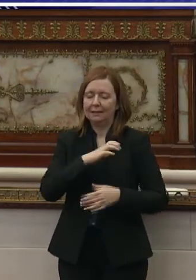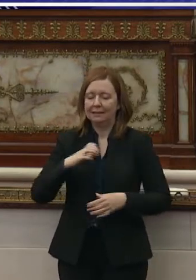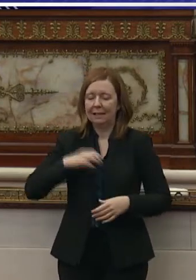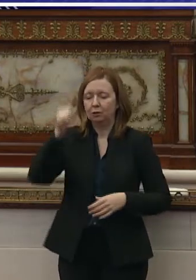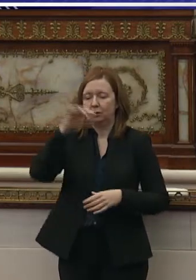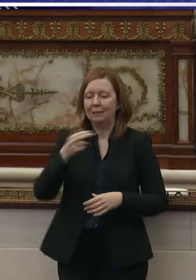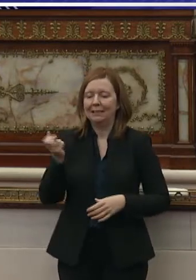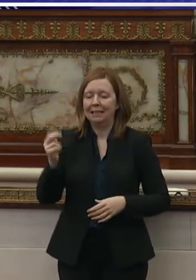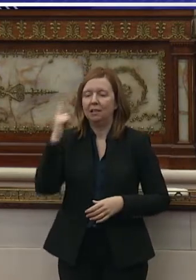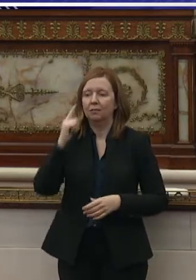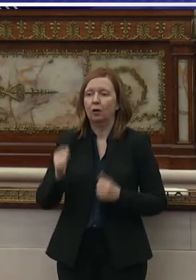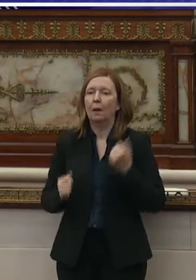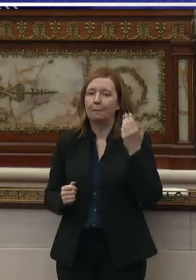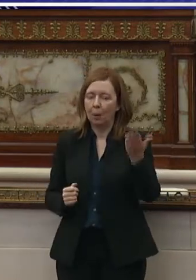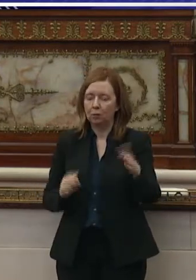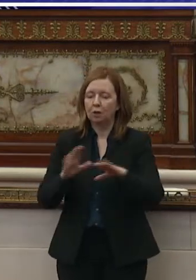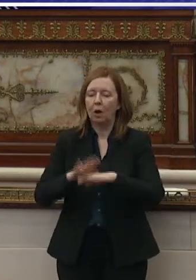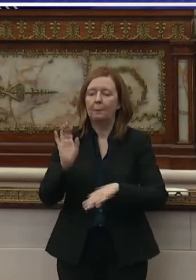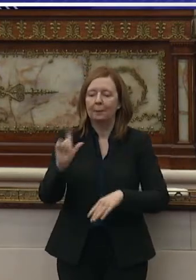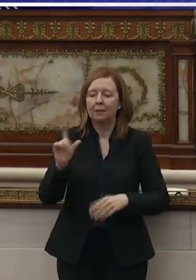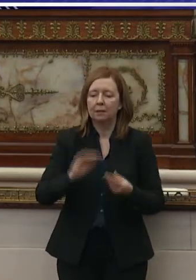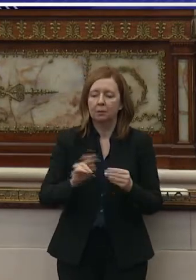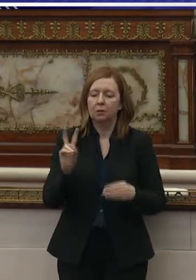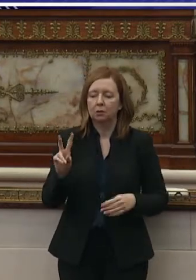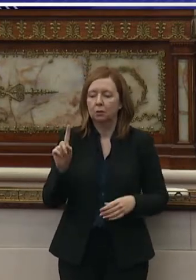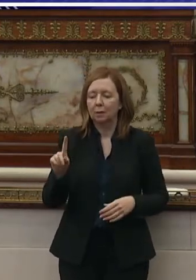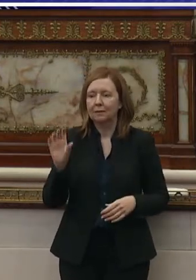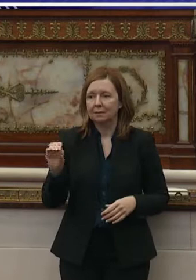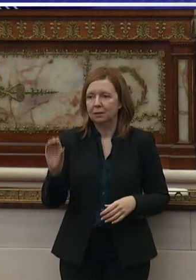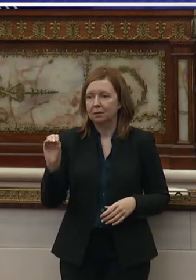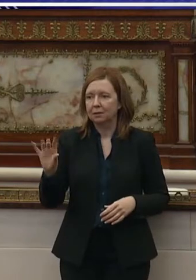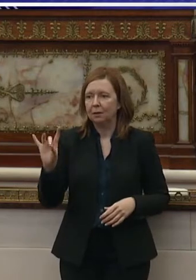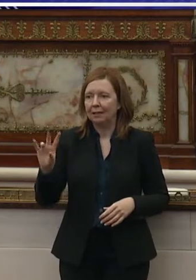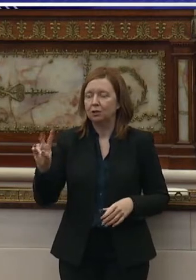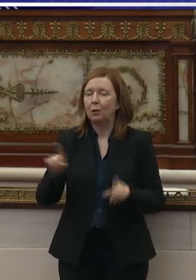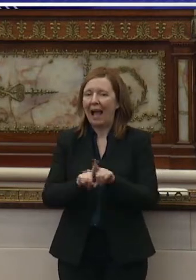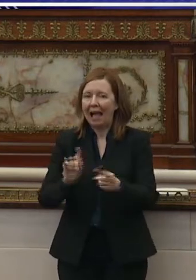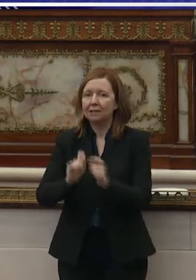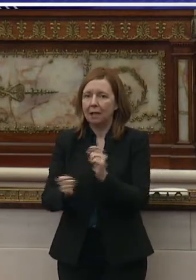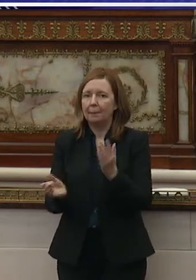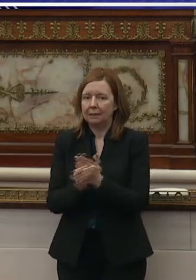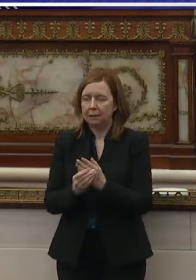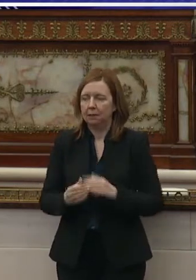Heenan for a motion on bill number 210082 as amended.